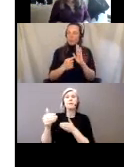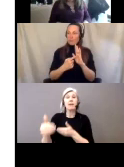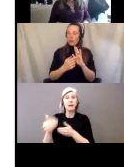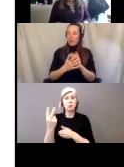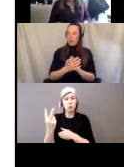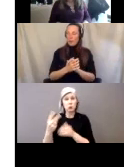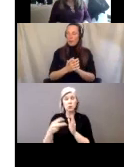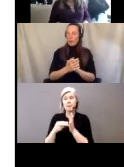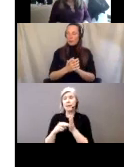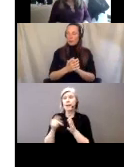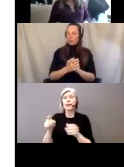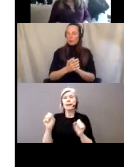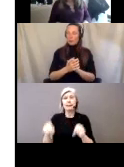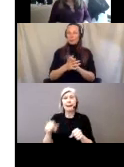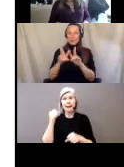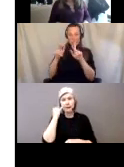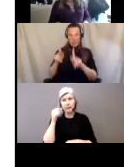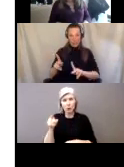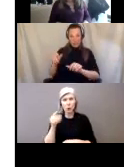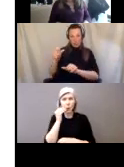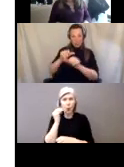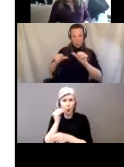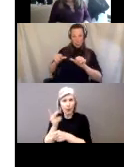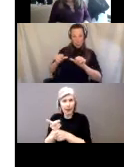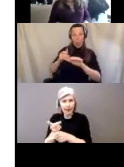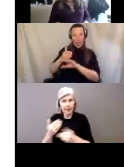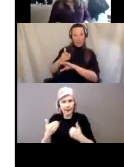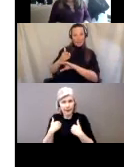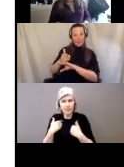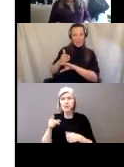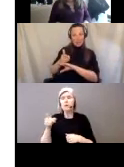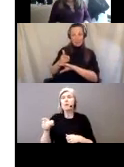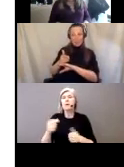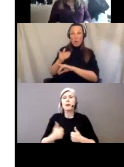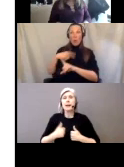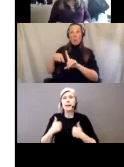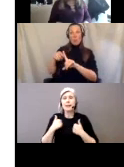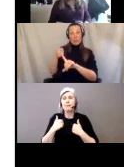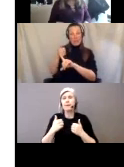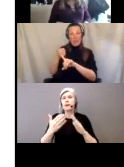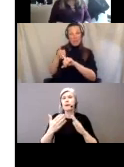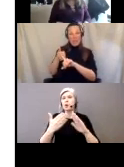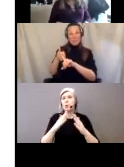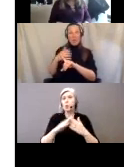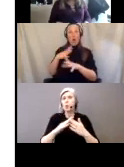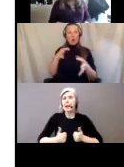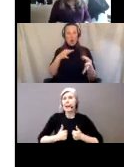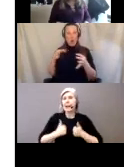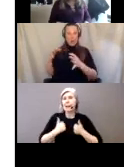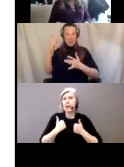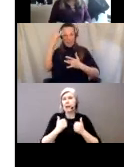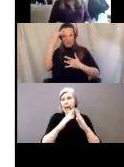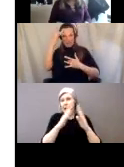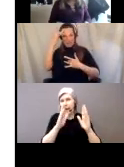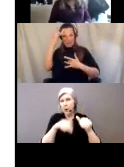of home care, if they live in community living in a congregate care setting, such as community living, if they have